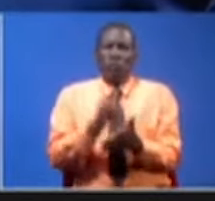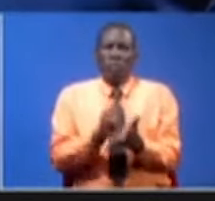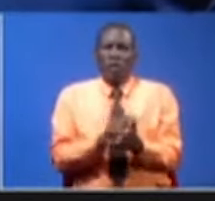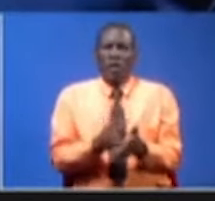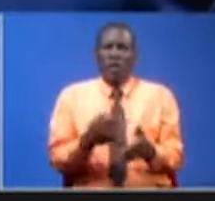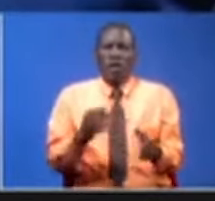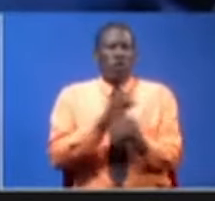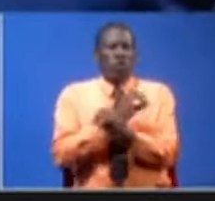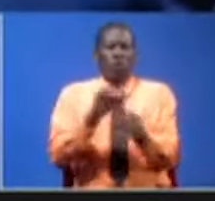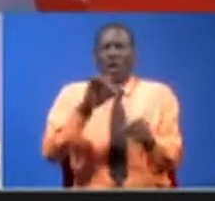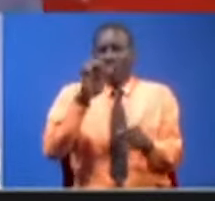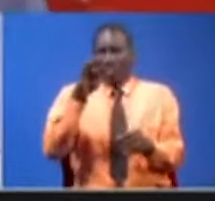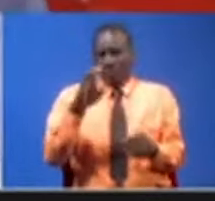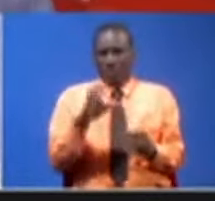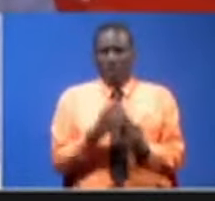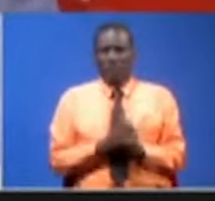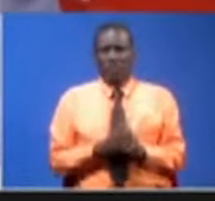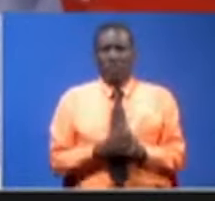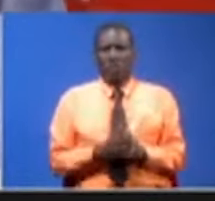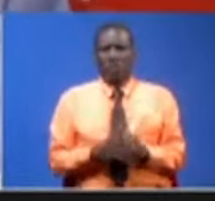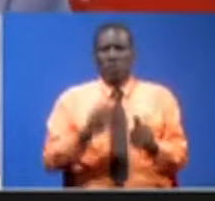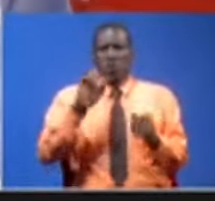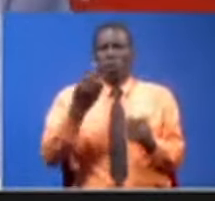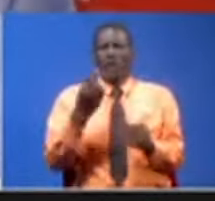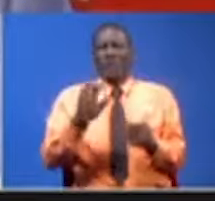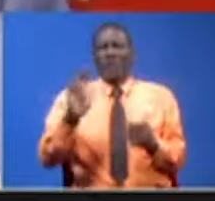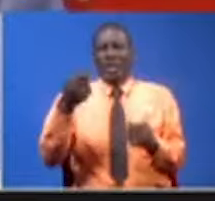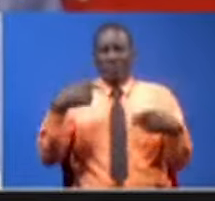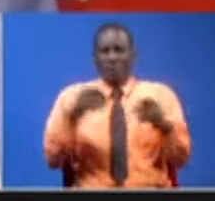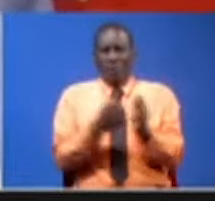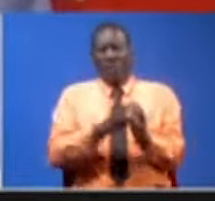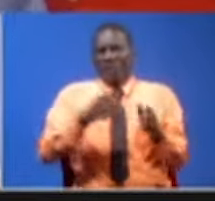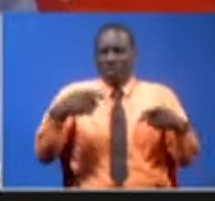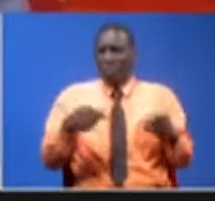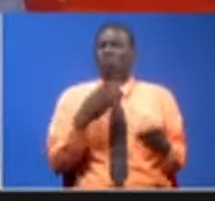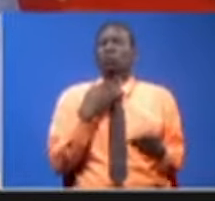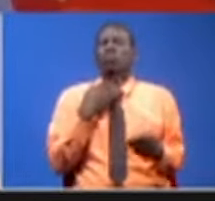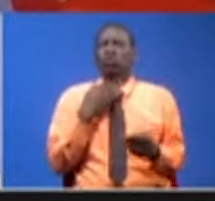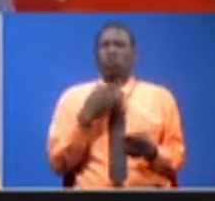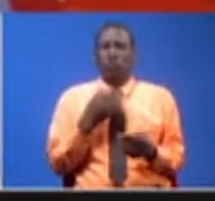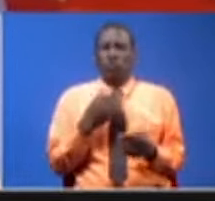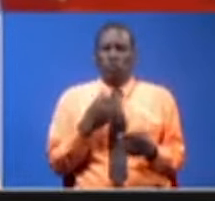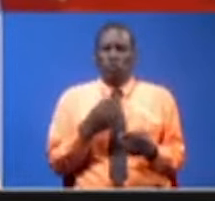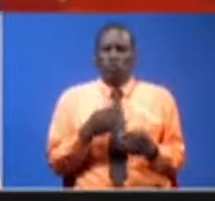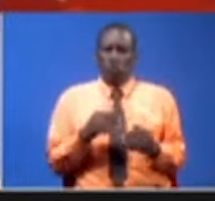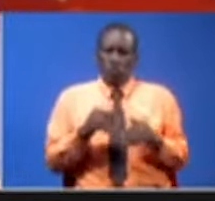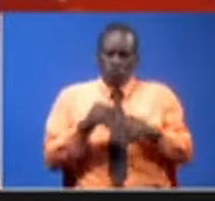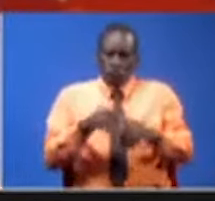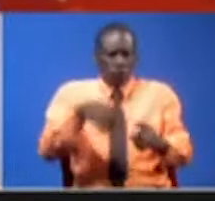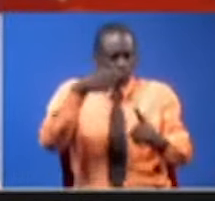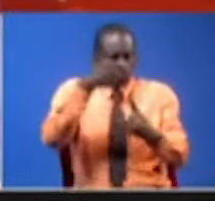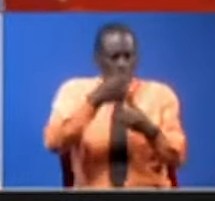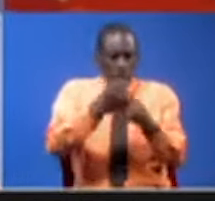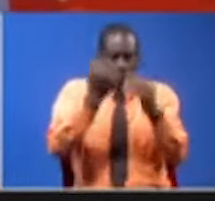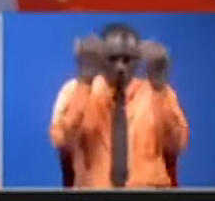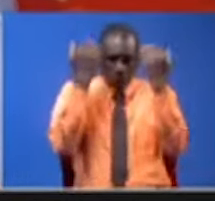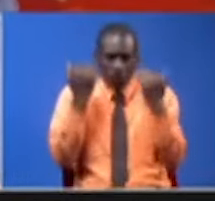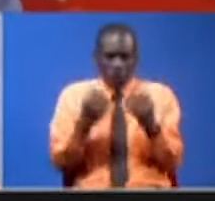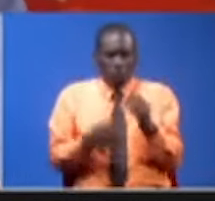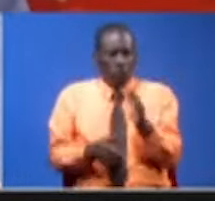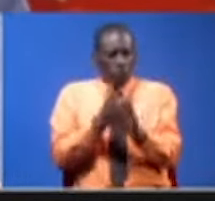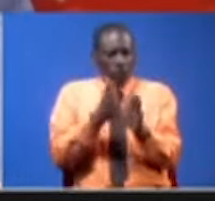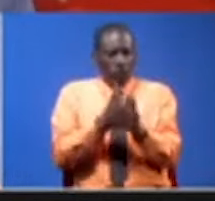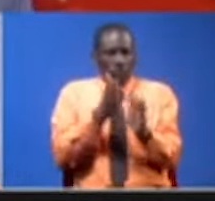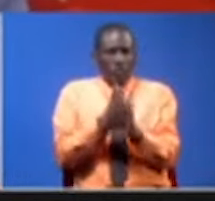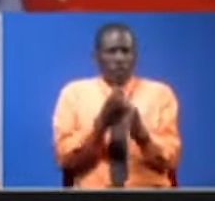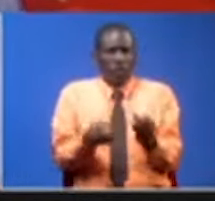is no IEBC. What the Kenyans and other people who want to like on, they should be pushing for judiciary to